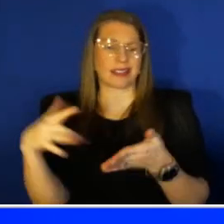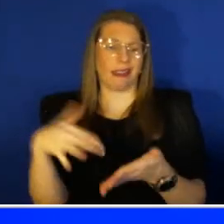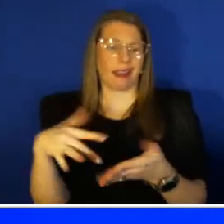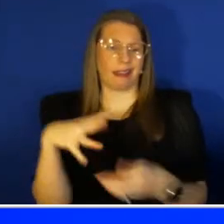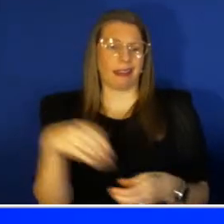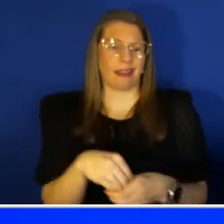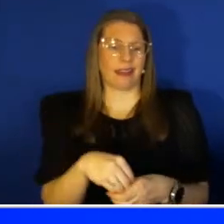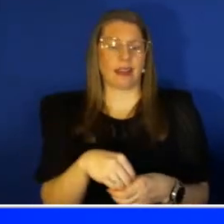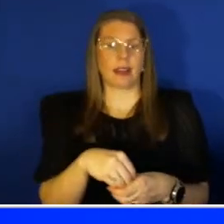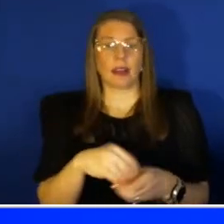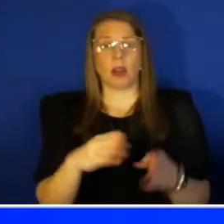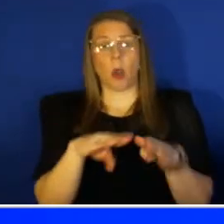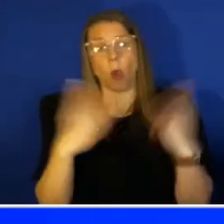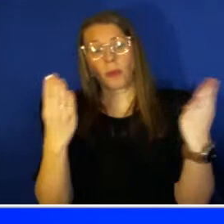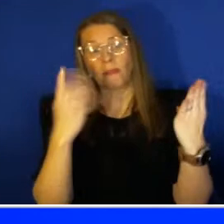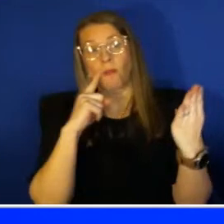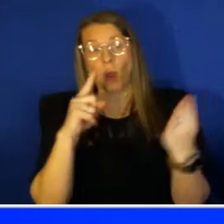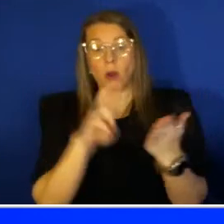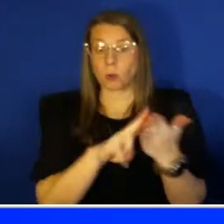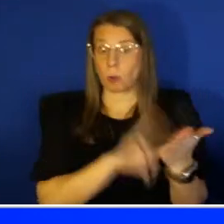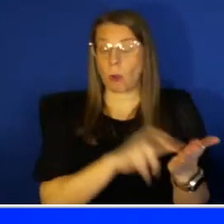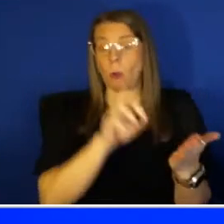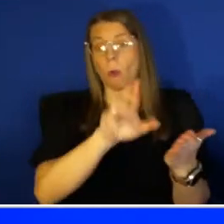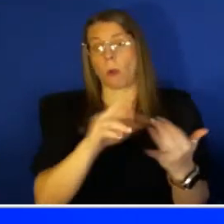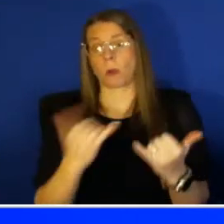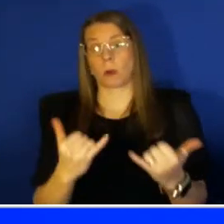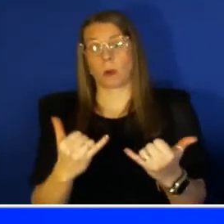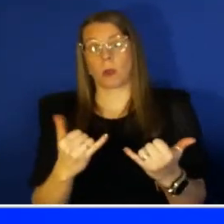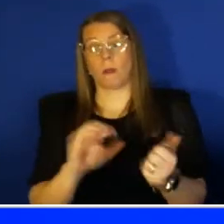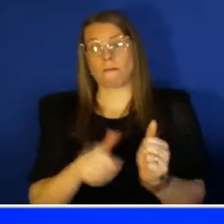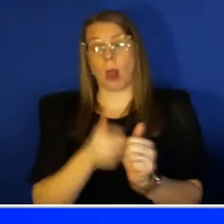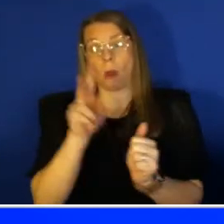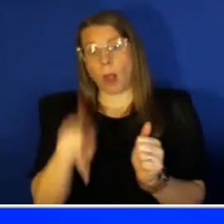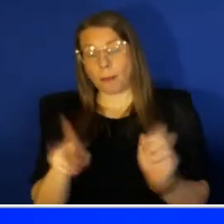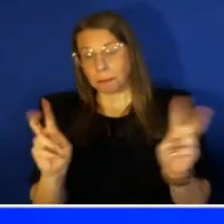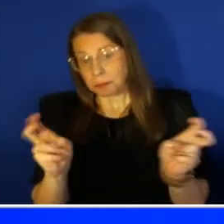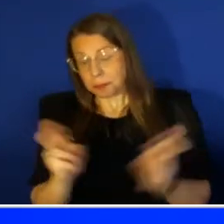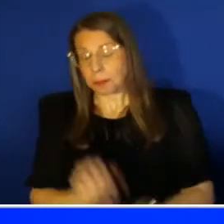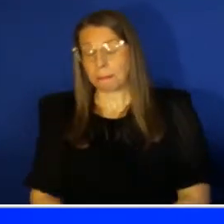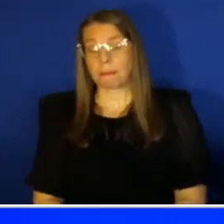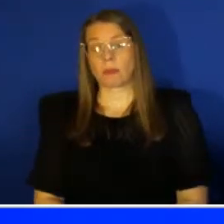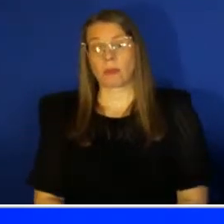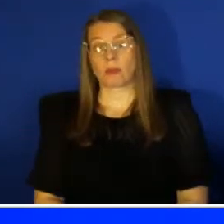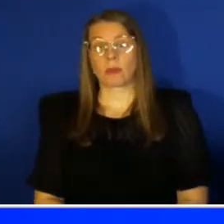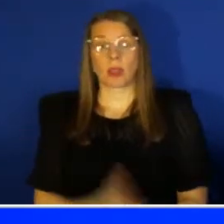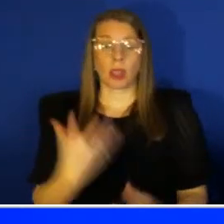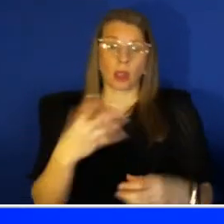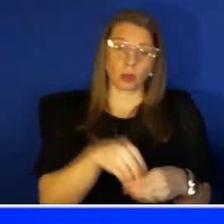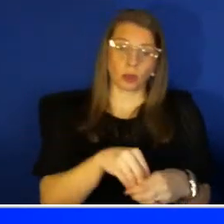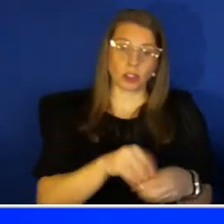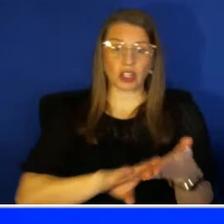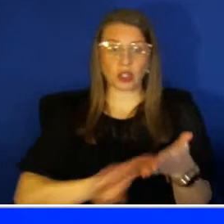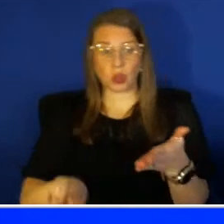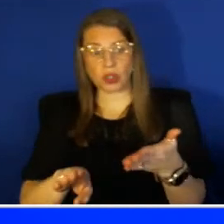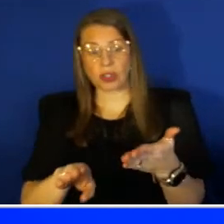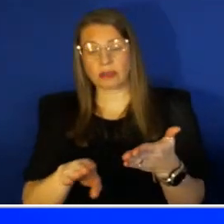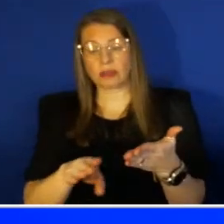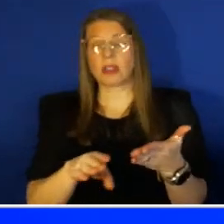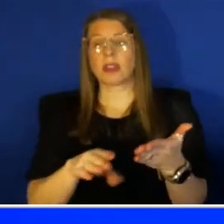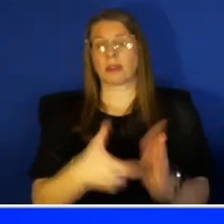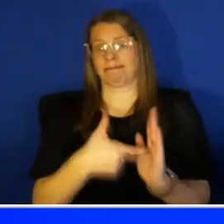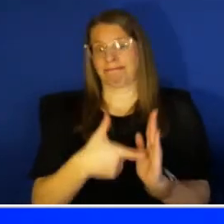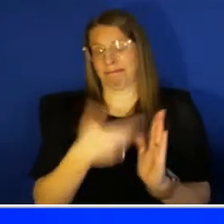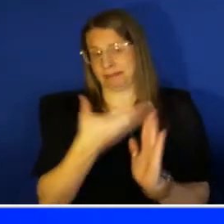whether it's open to enrollment or is it currently in follow-up, and inclusion-exclusion criteria are listed there, and then